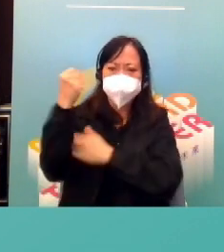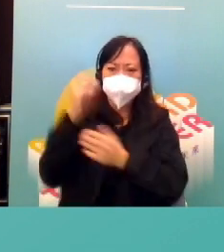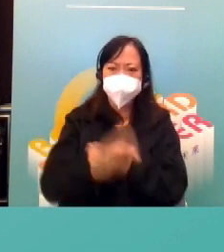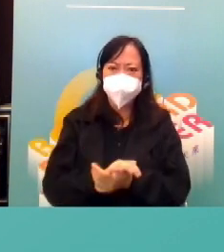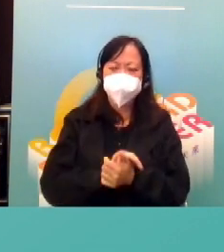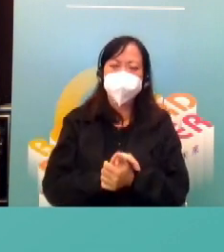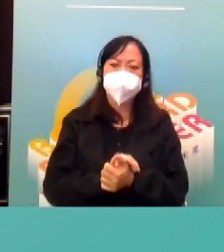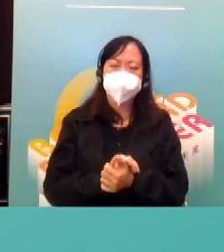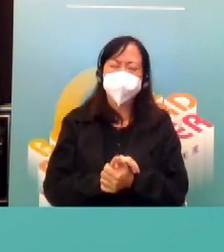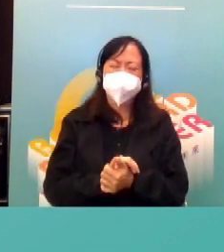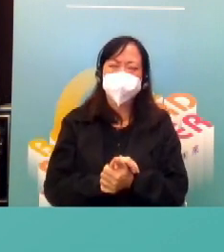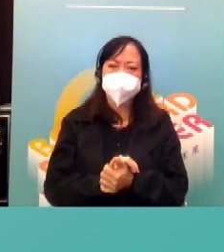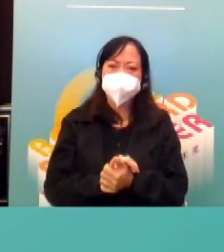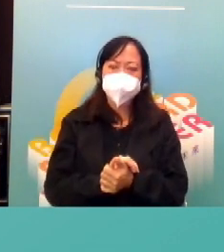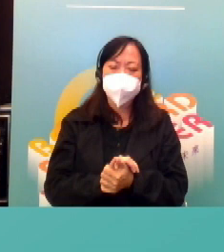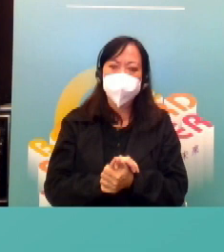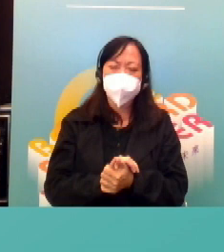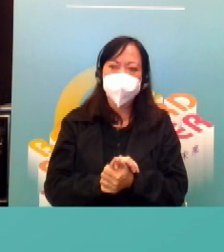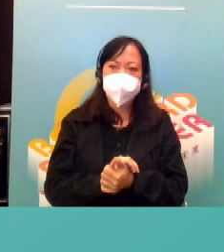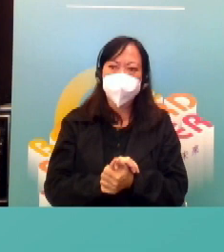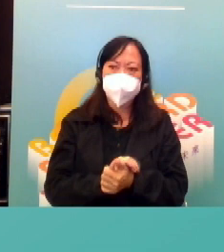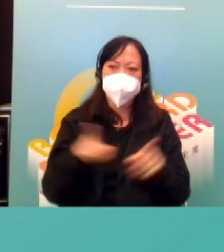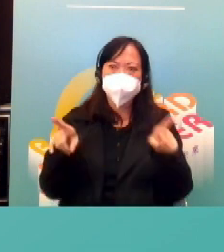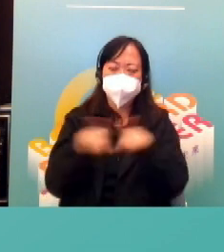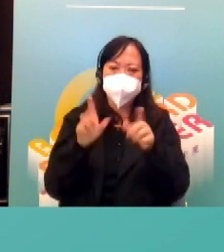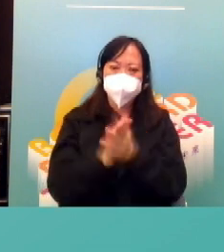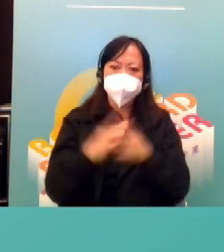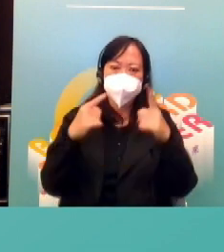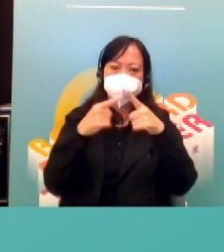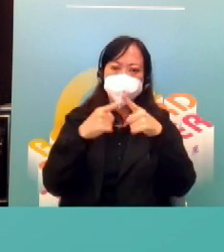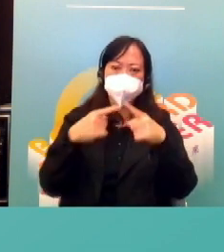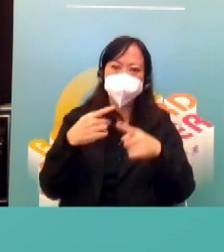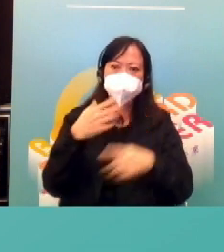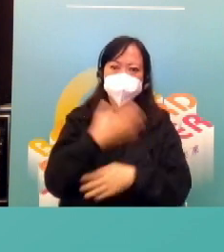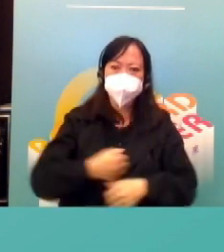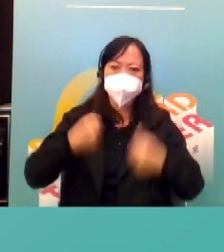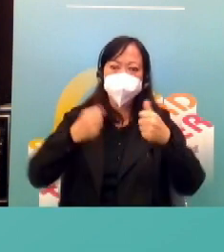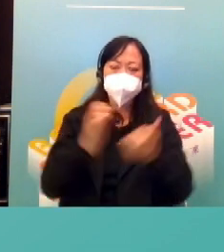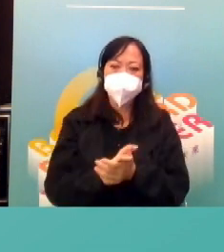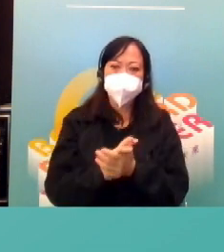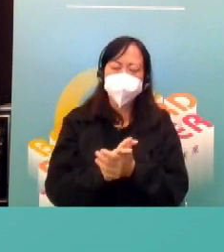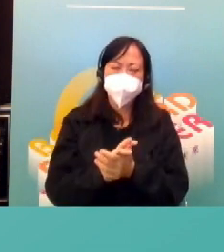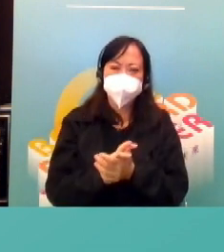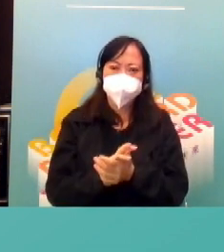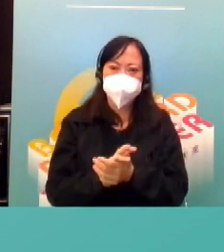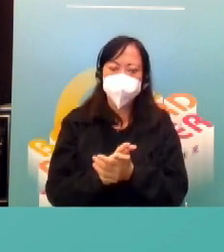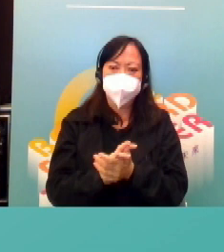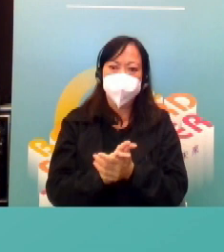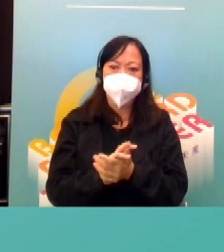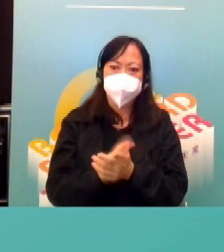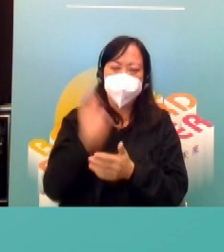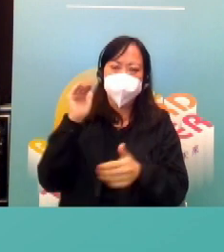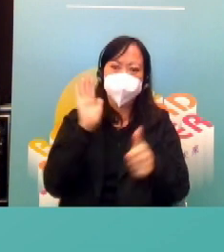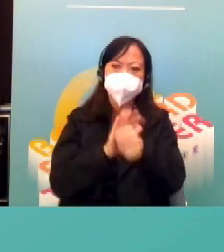outcomes and how you can help people manage chronic conditions better and therefore relieving the pressure on the health service. And then finally,